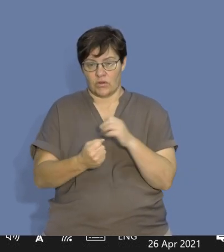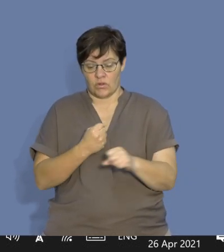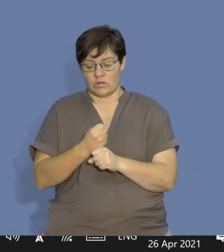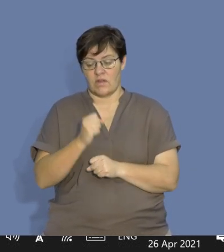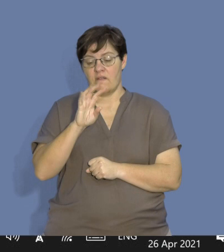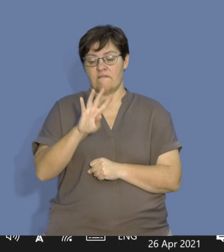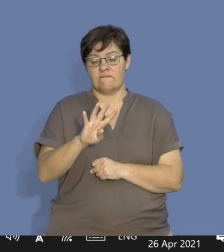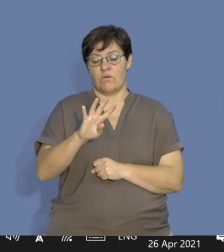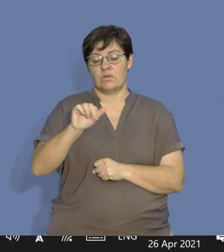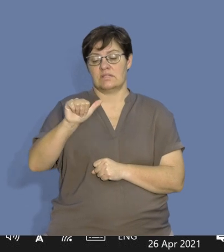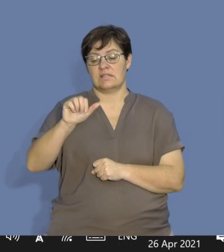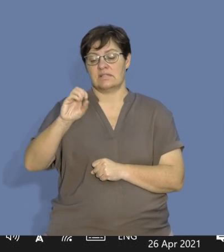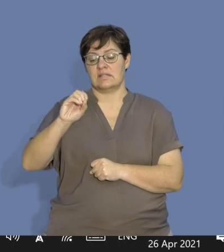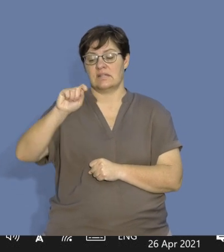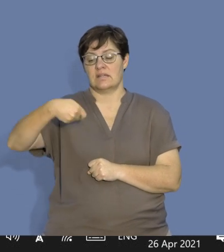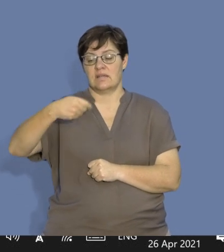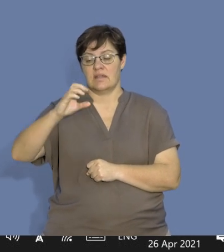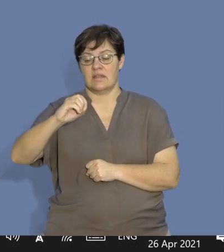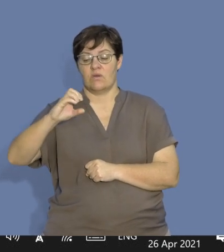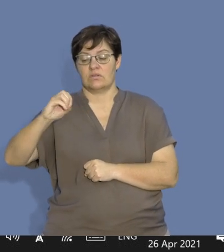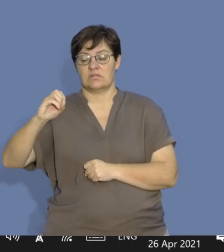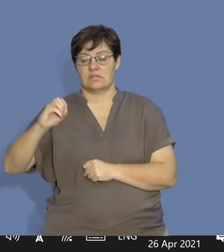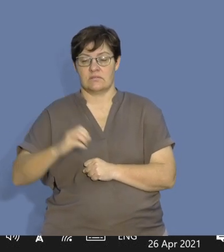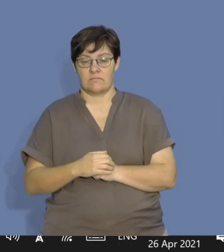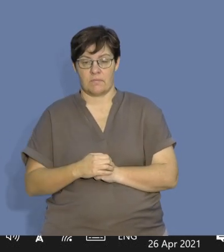minus drawings for the year,